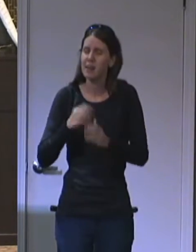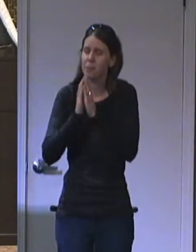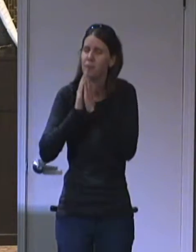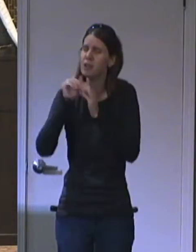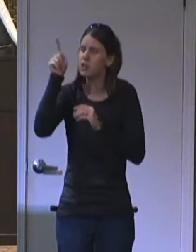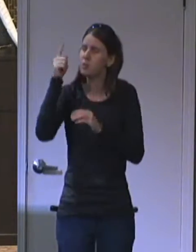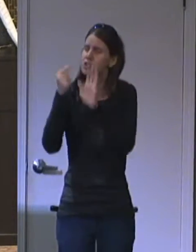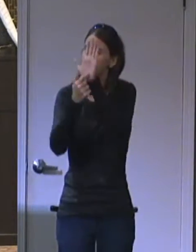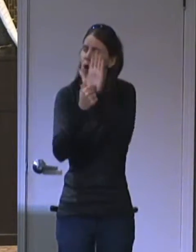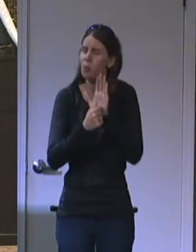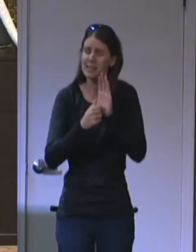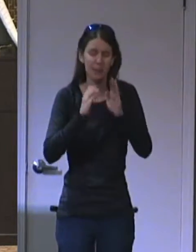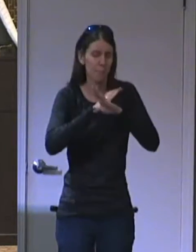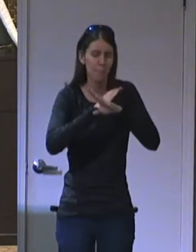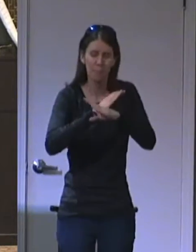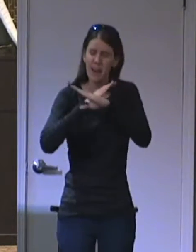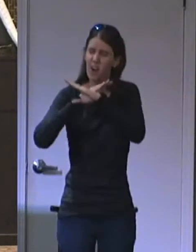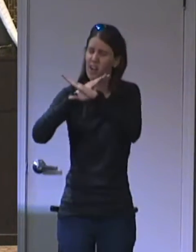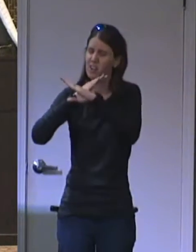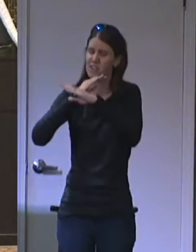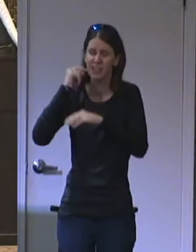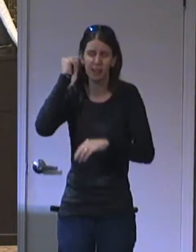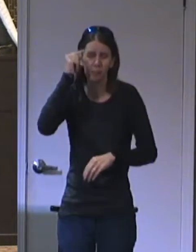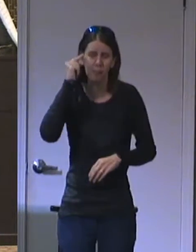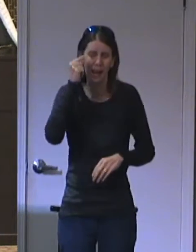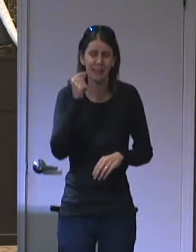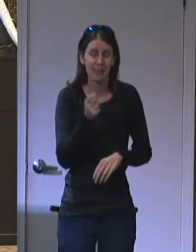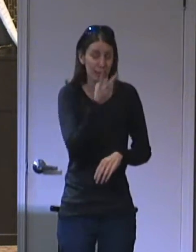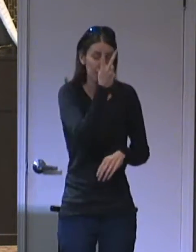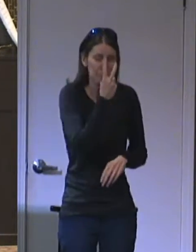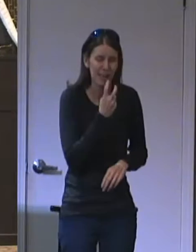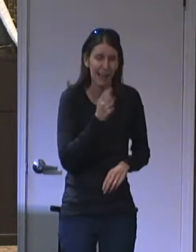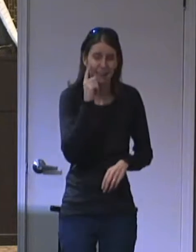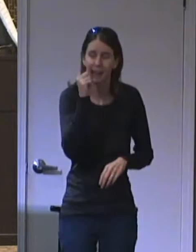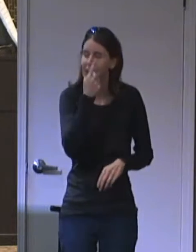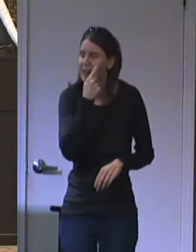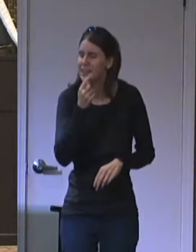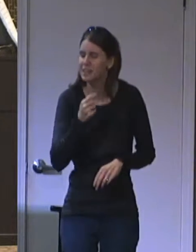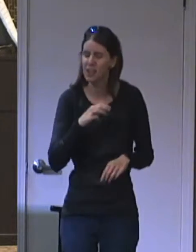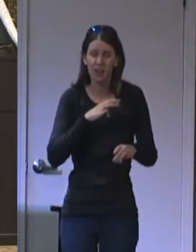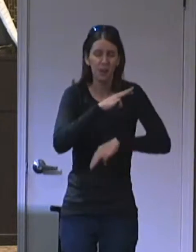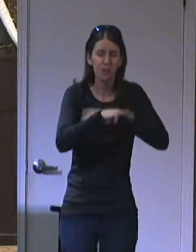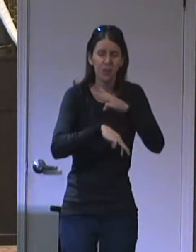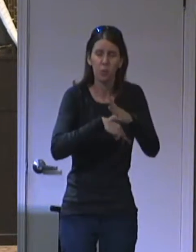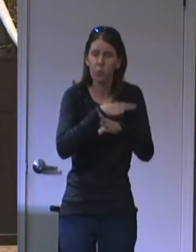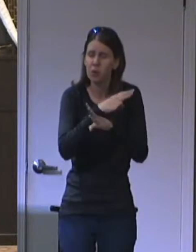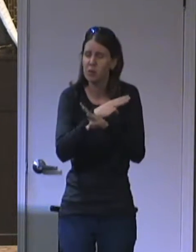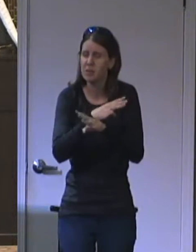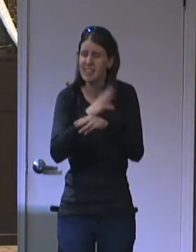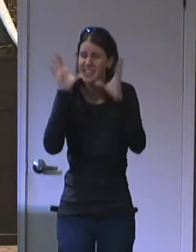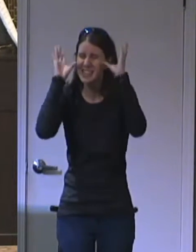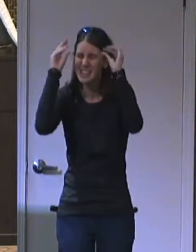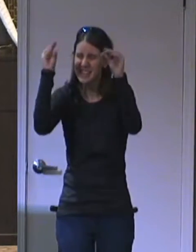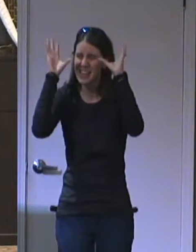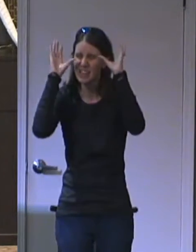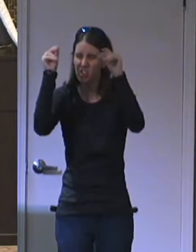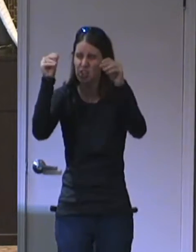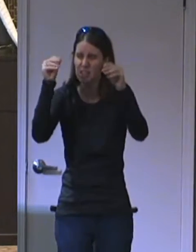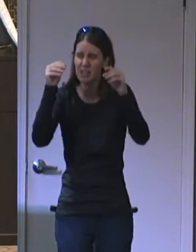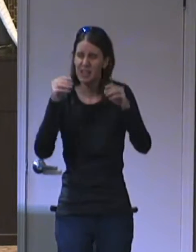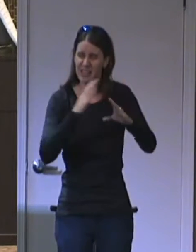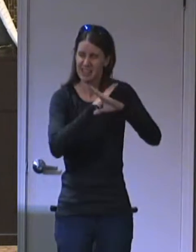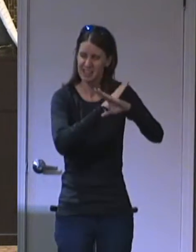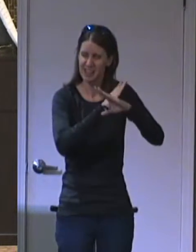those barriers in our minds, those things that we have blinded ourselves with, or those things that the world system